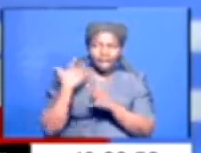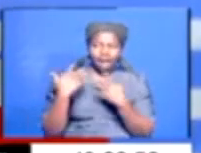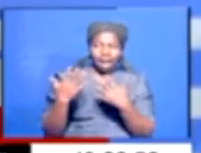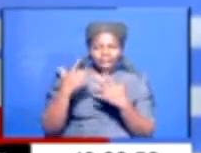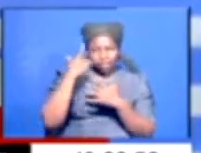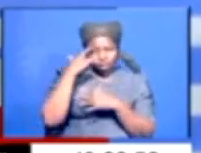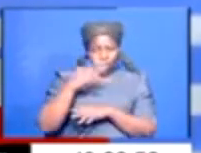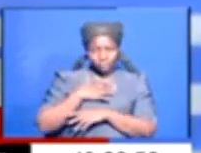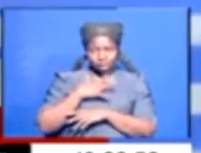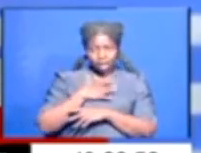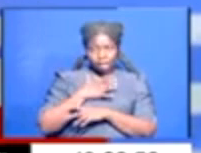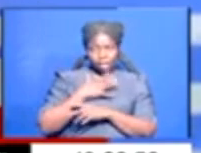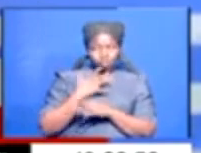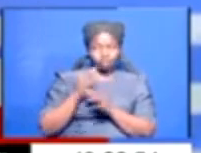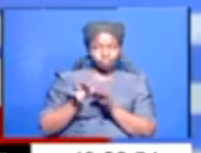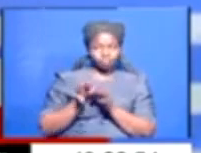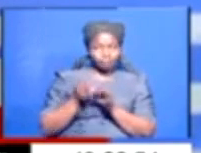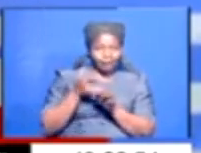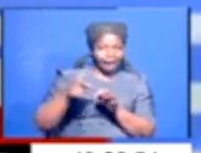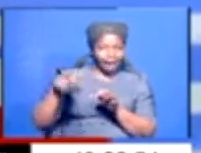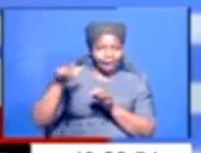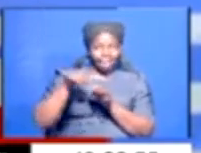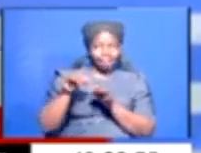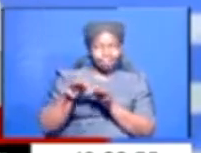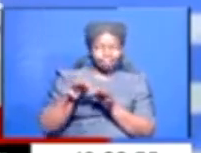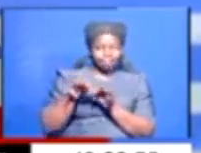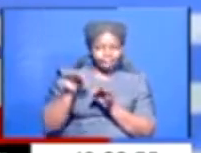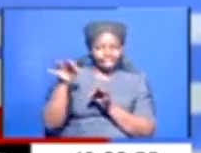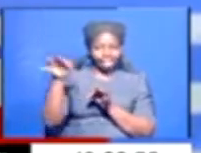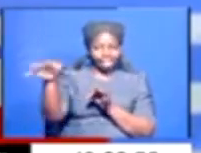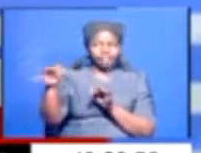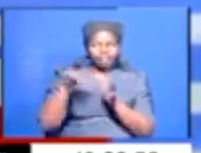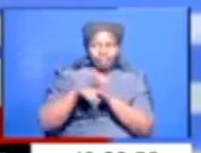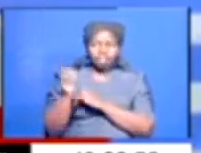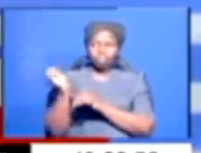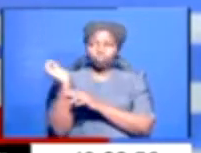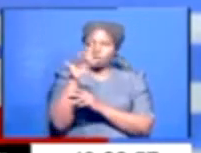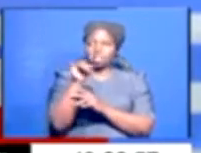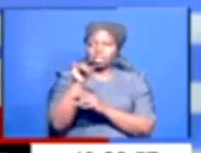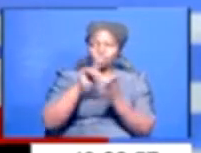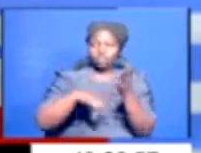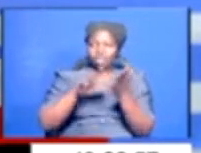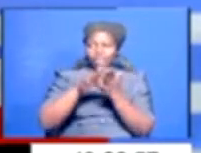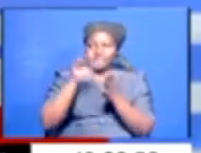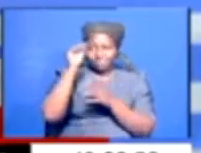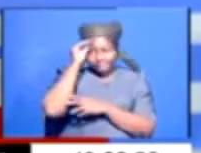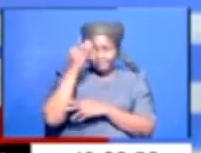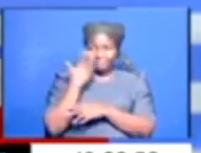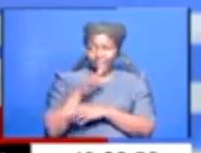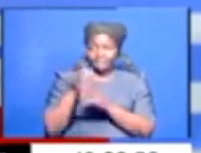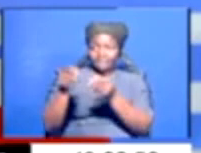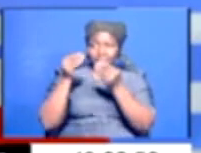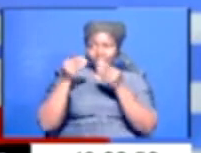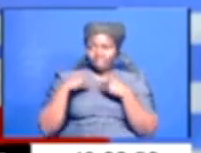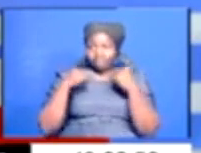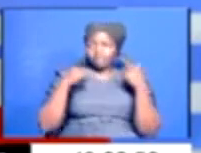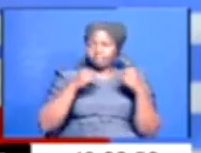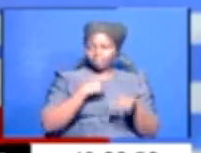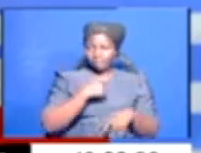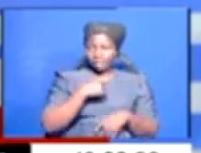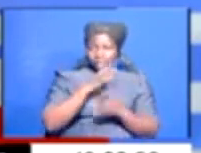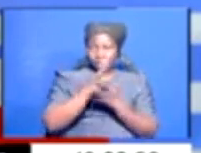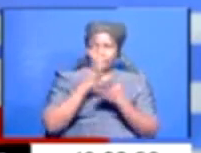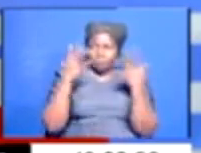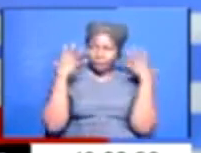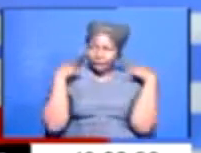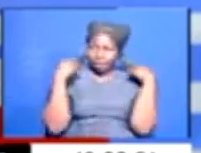increase my length in throwing. Ah. So that is what I learned. And they gave me some exercises that I have to do